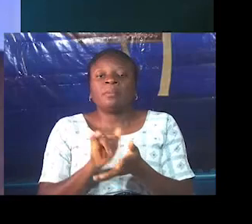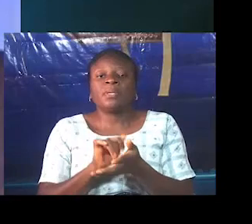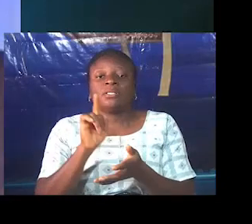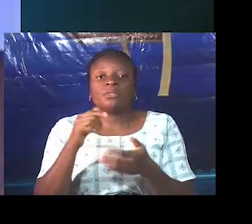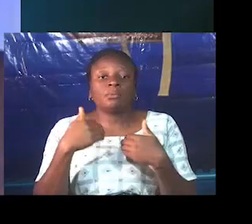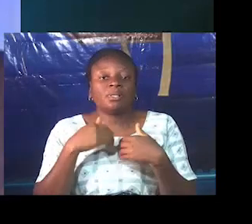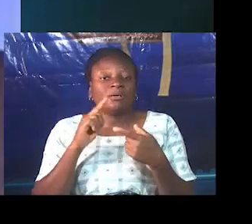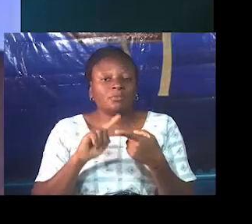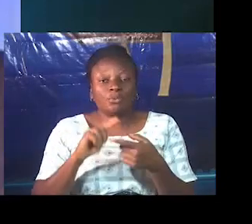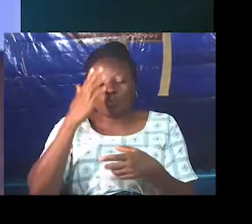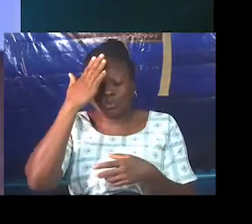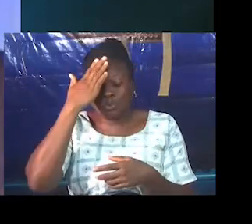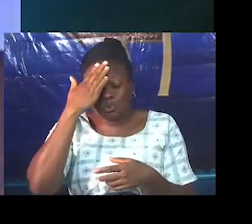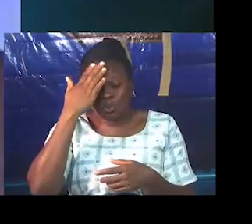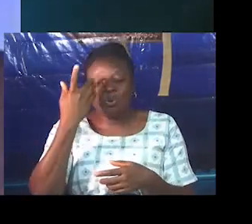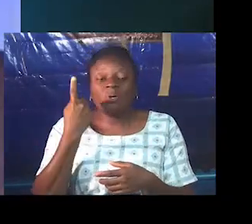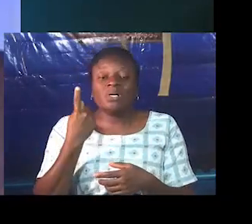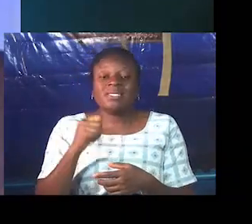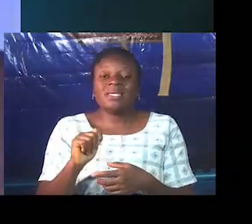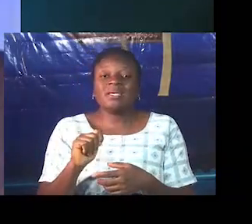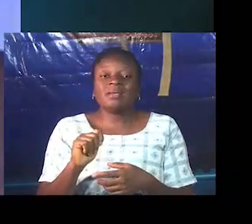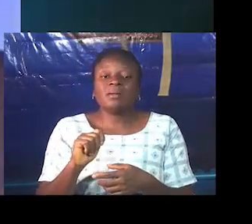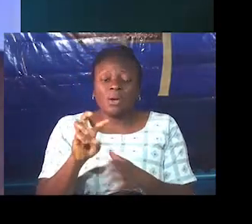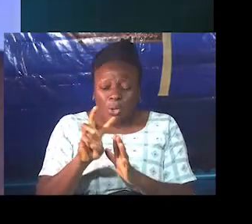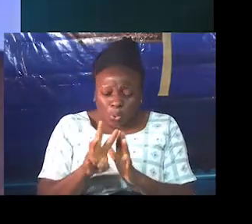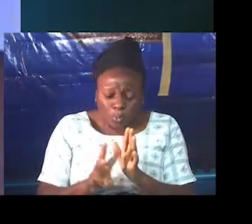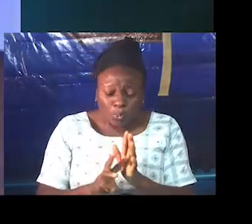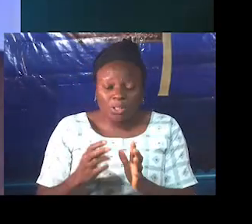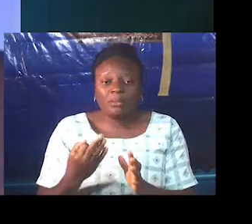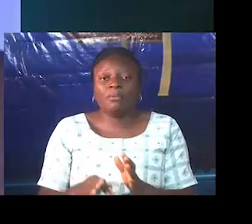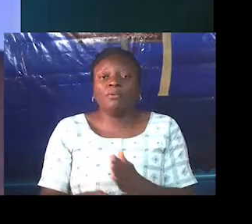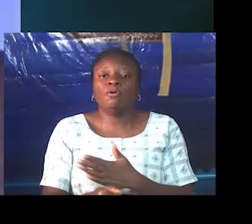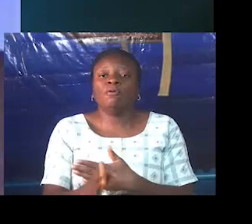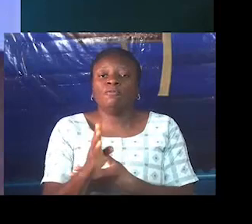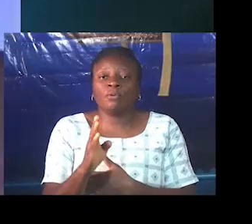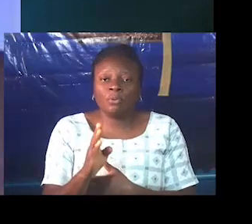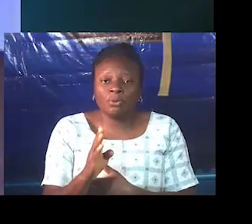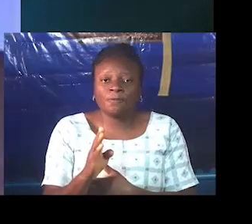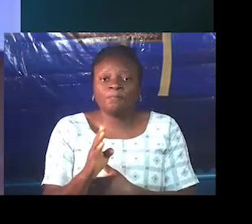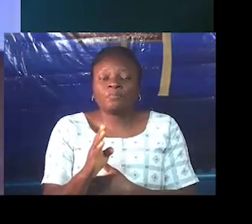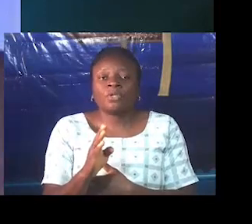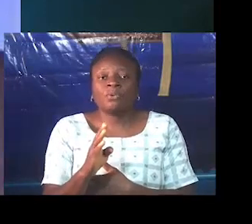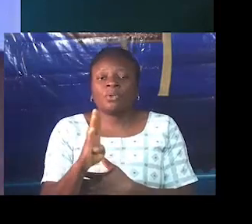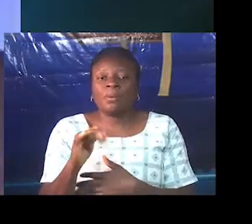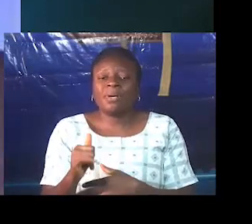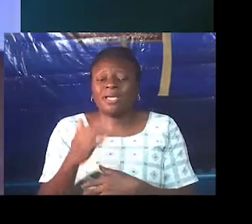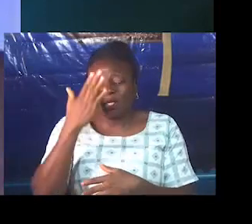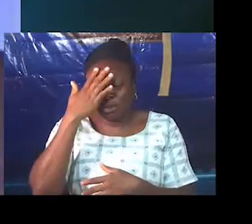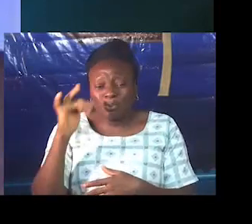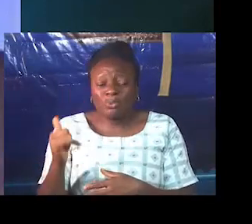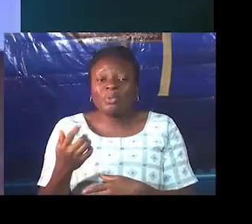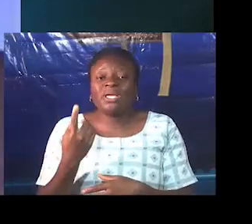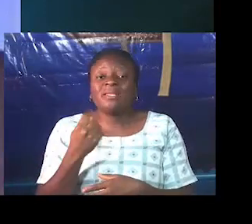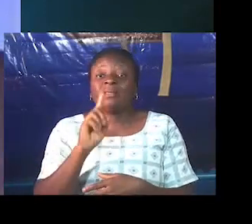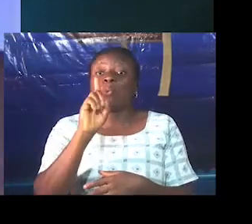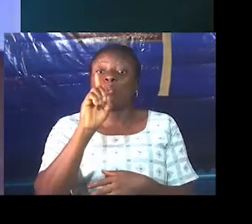want to trace with you is, how could we become so definite as to be able to also say, this is the